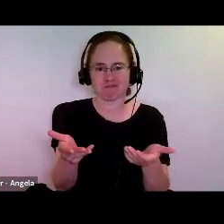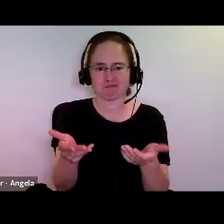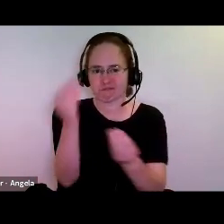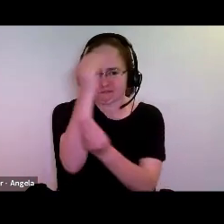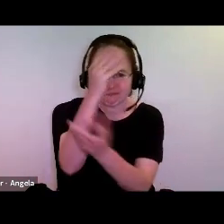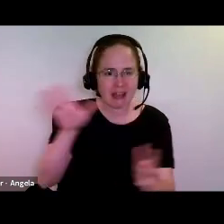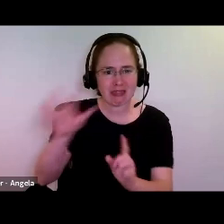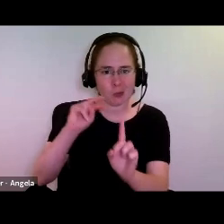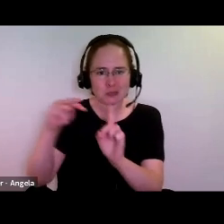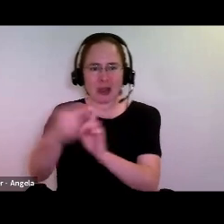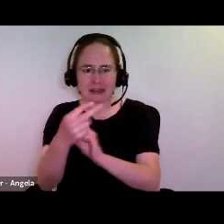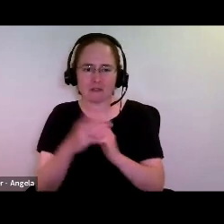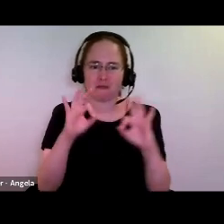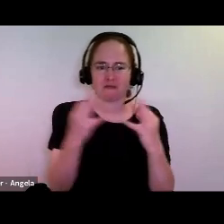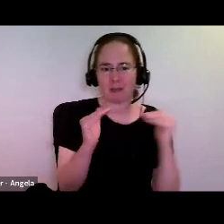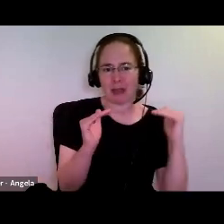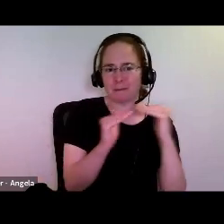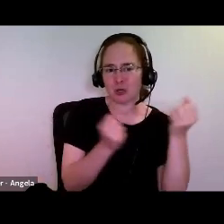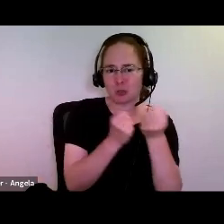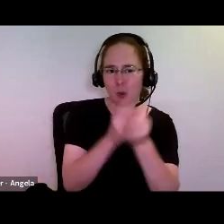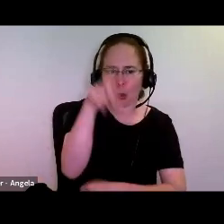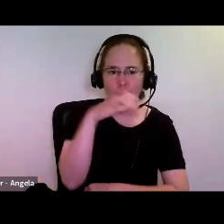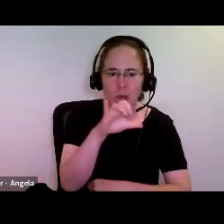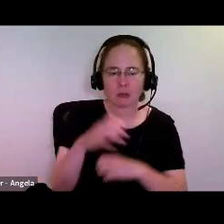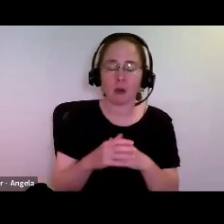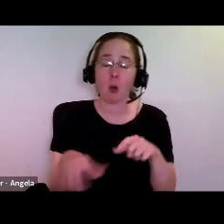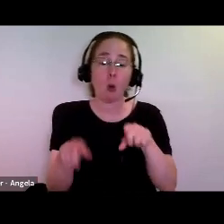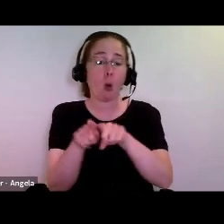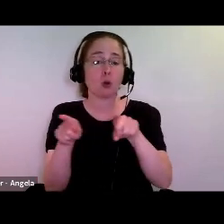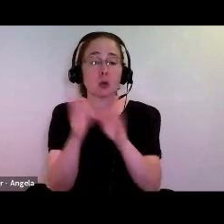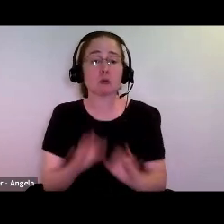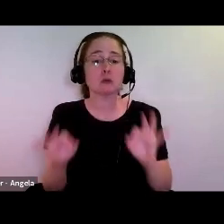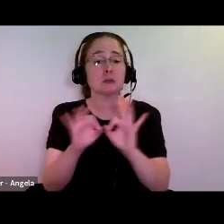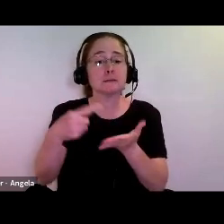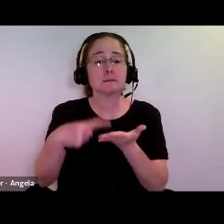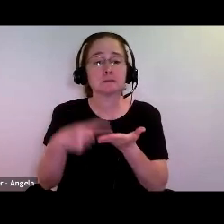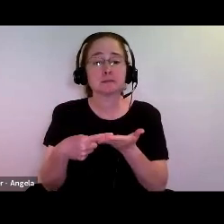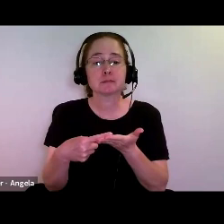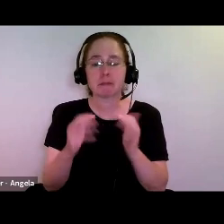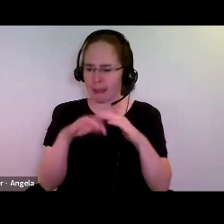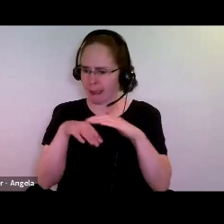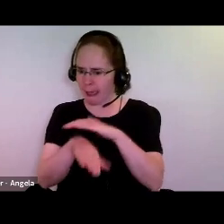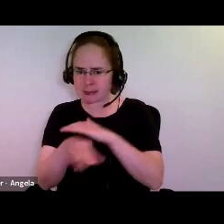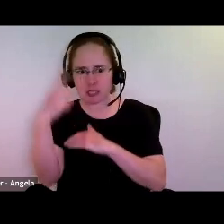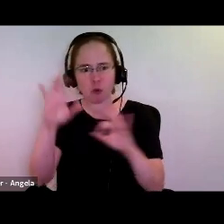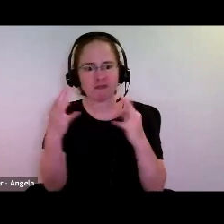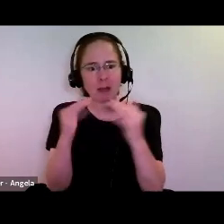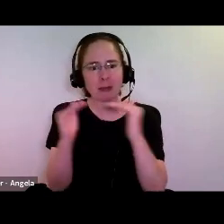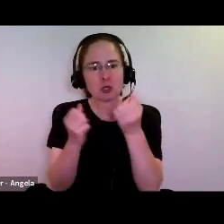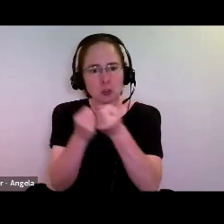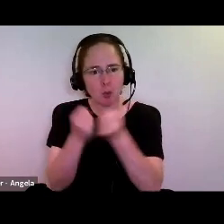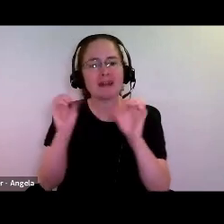perspectives on what family peer support is. We want to also talk about how getting access to family peer support can